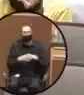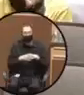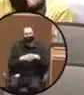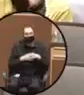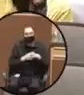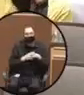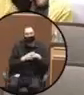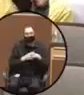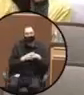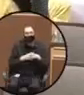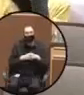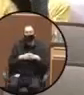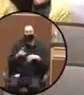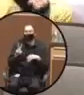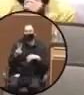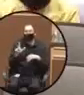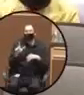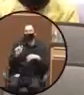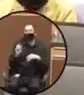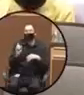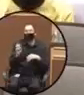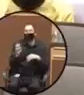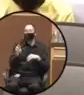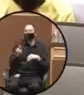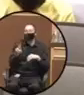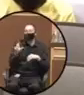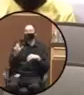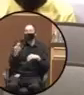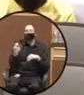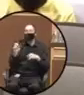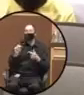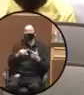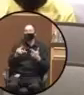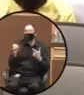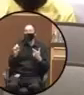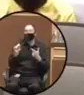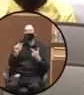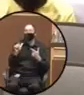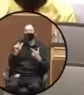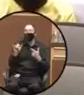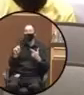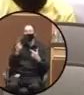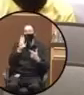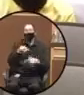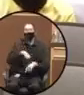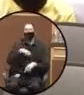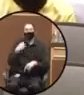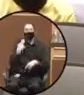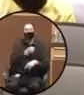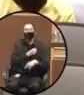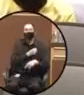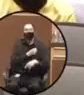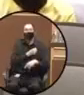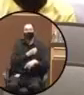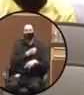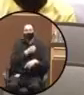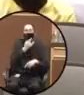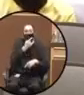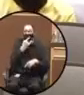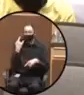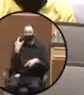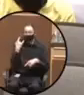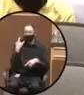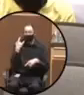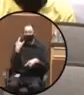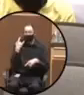you, Ms. Kelly. Vladimir Lenin, Joseph Stalin would be super proud of us for putting on this